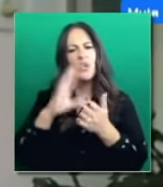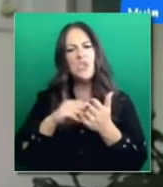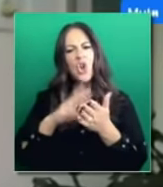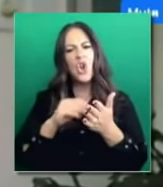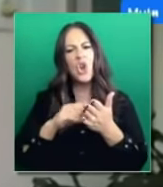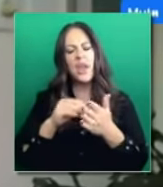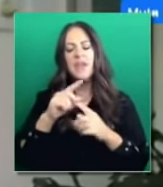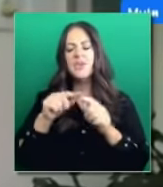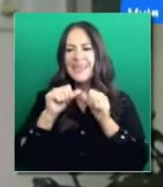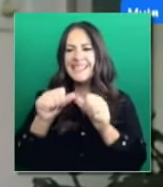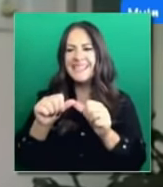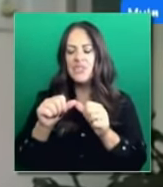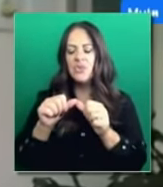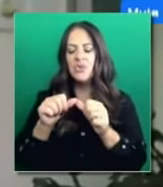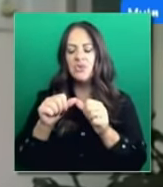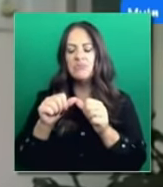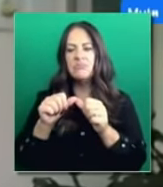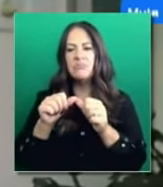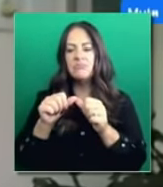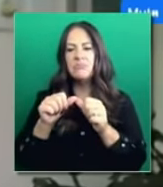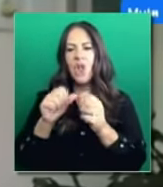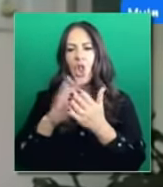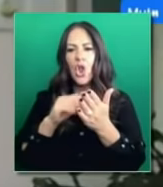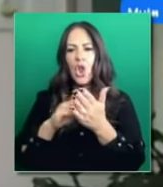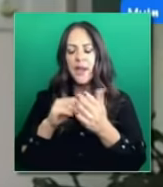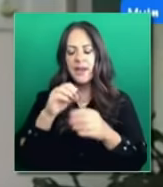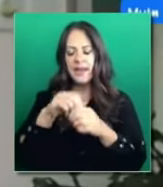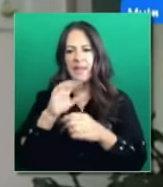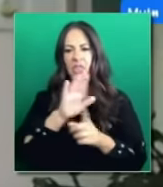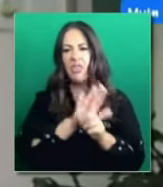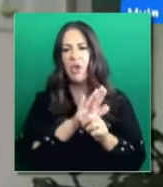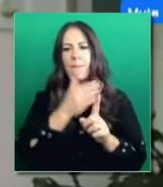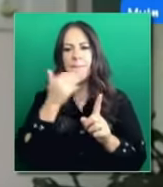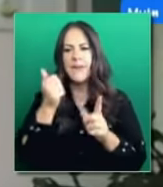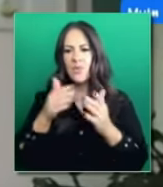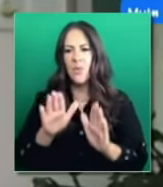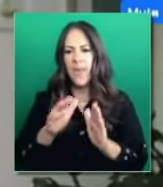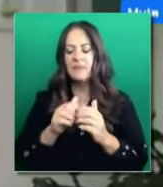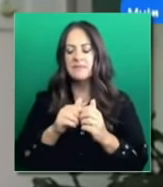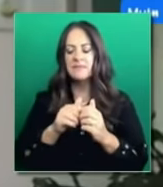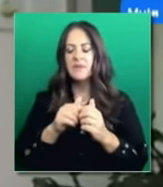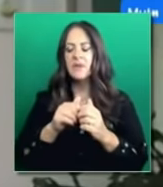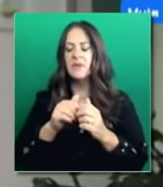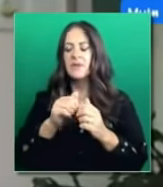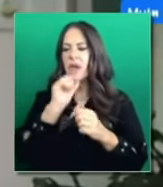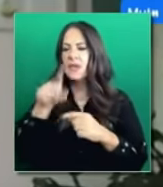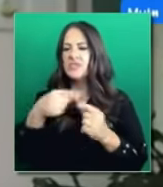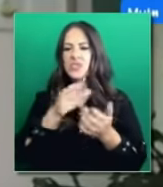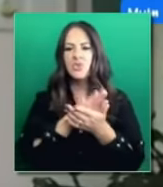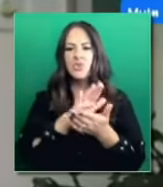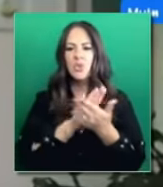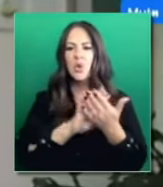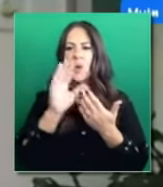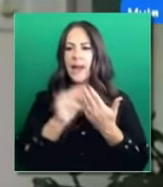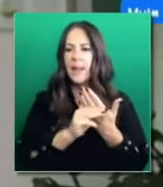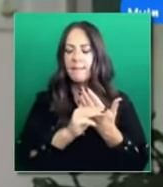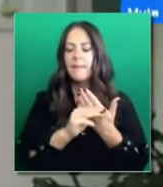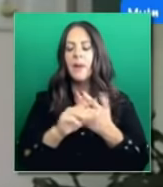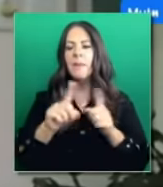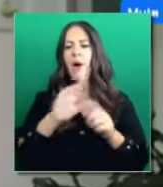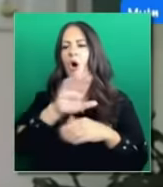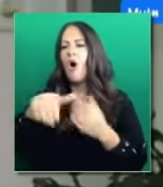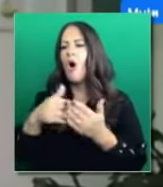to continue to learn in the way that we think of the school curriculum, as well as all of the amazing life lessons